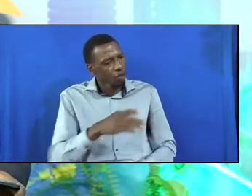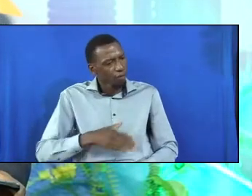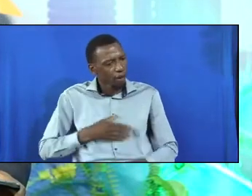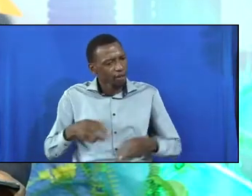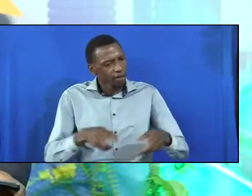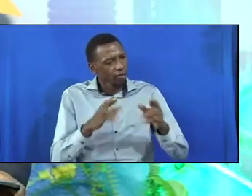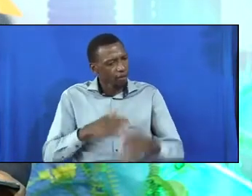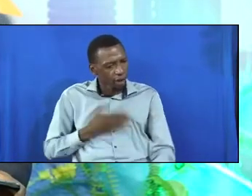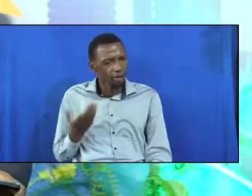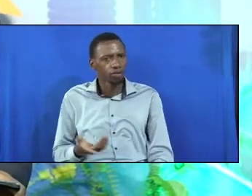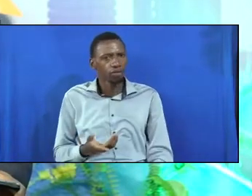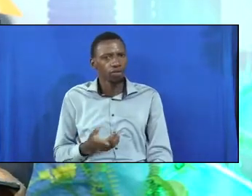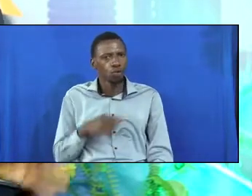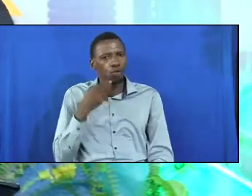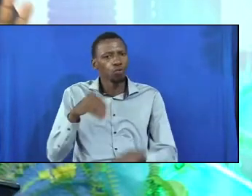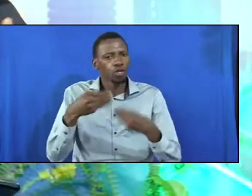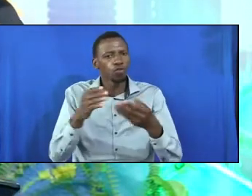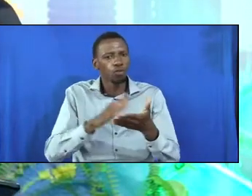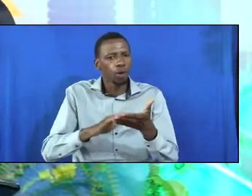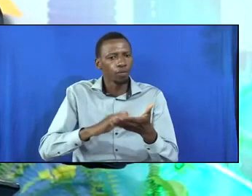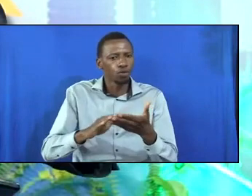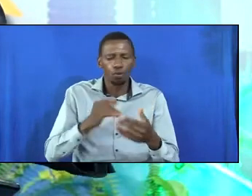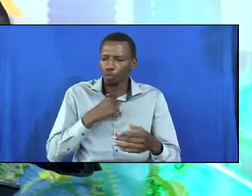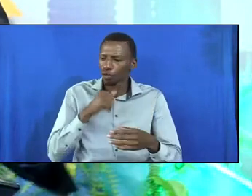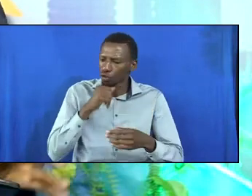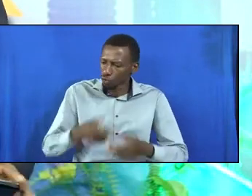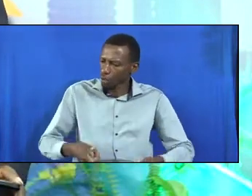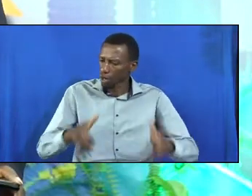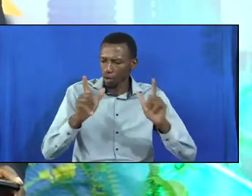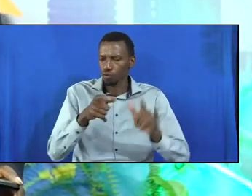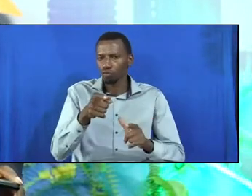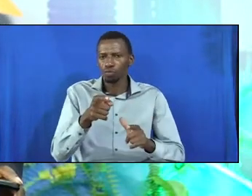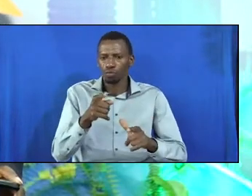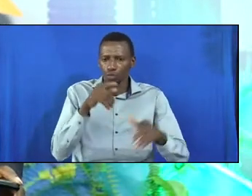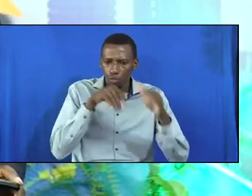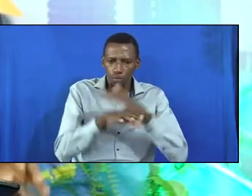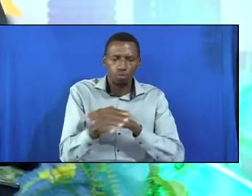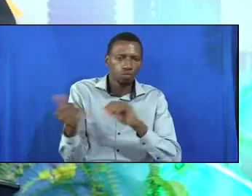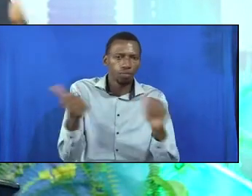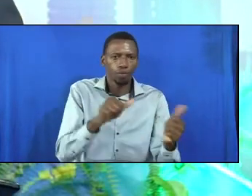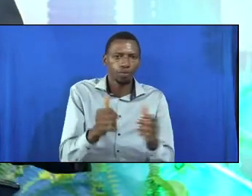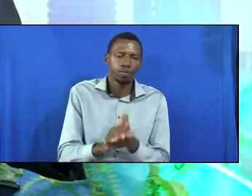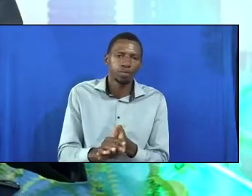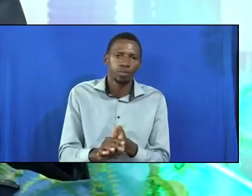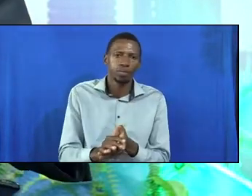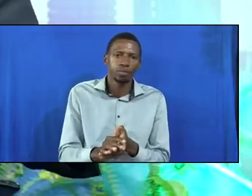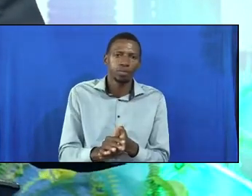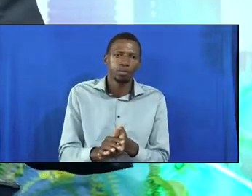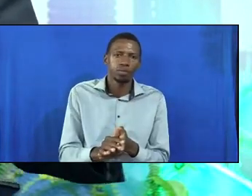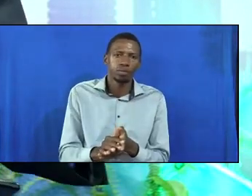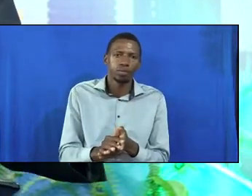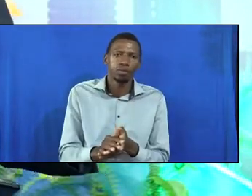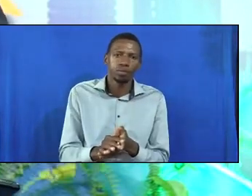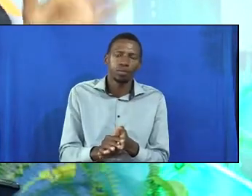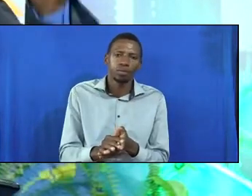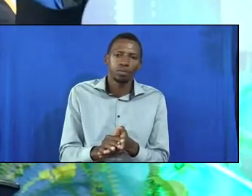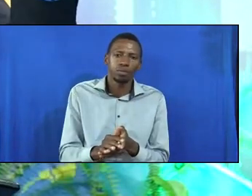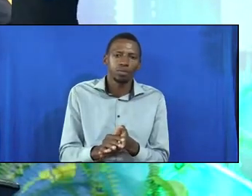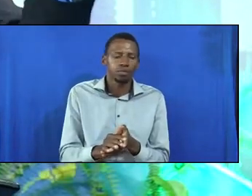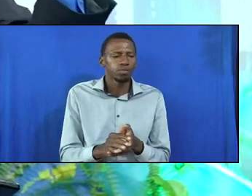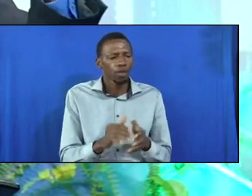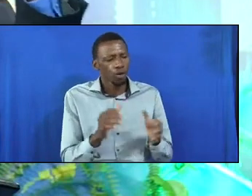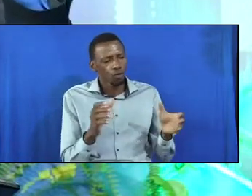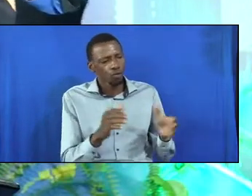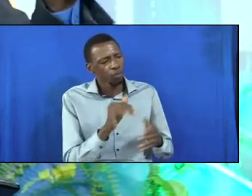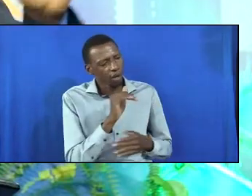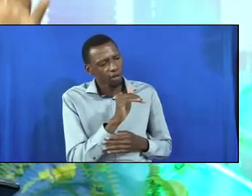have no permission to use it, so I will not allow you to go do the business." So they persuaded him, they marched they could, but he